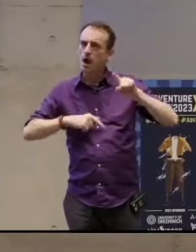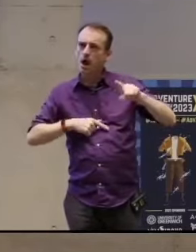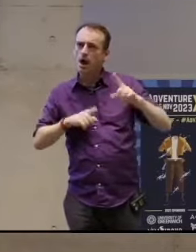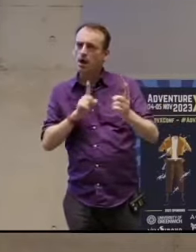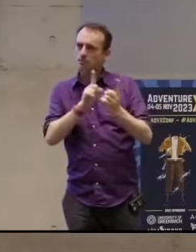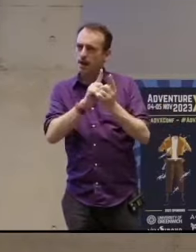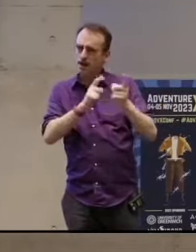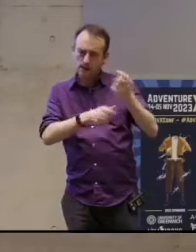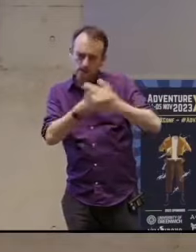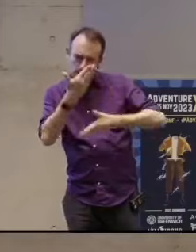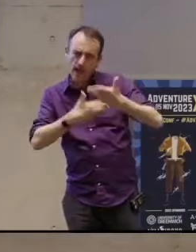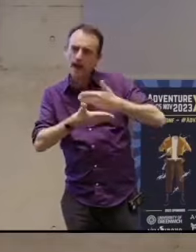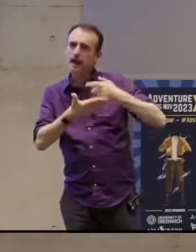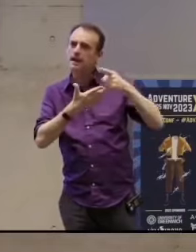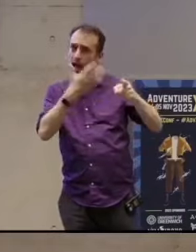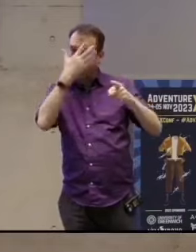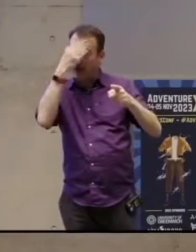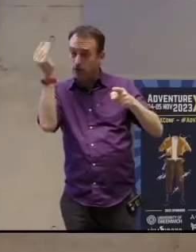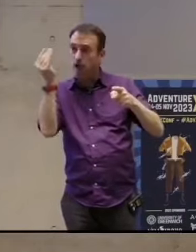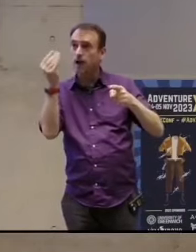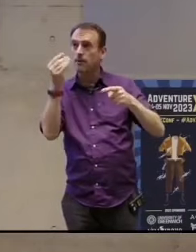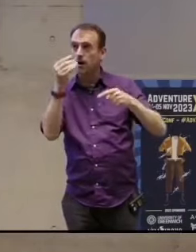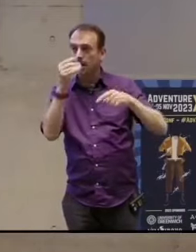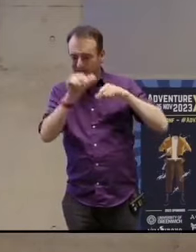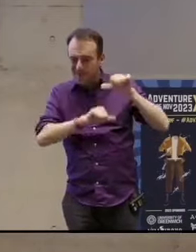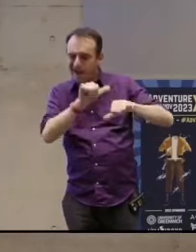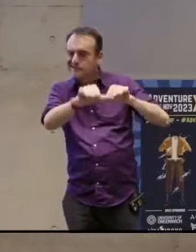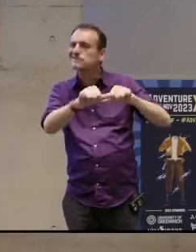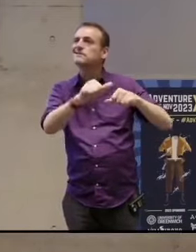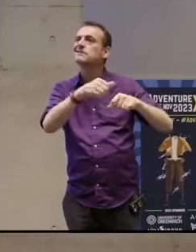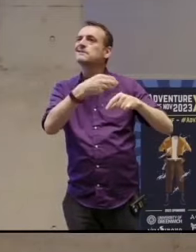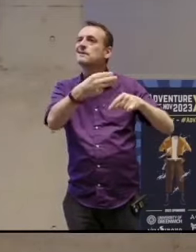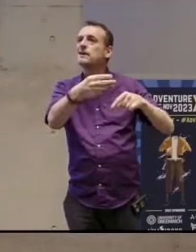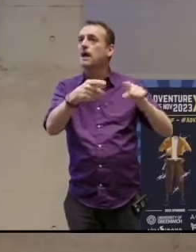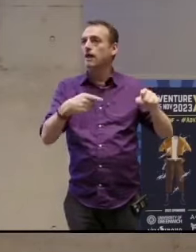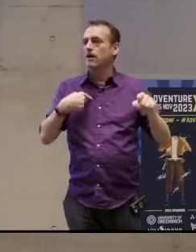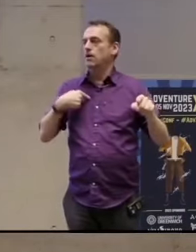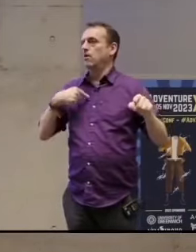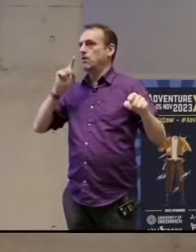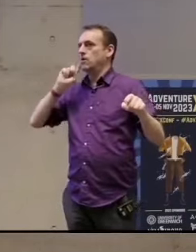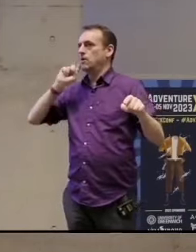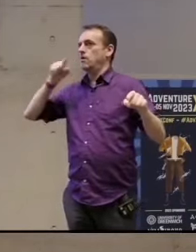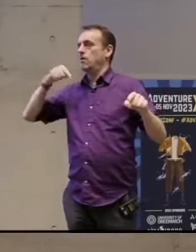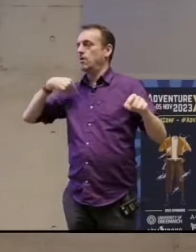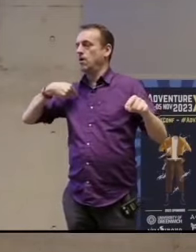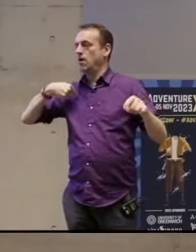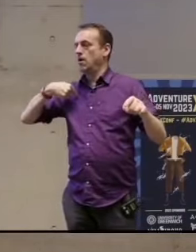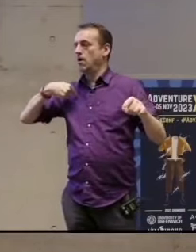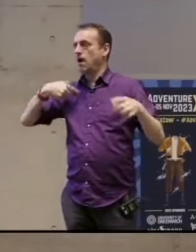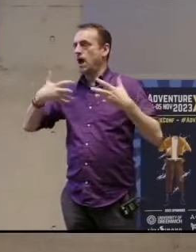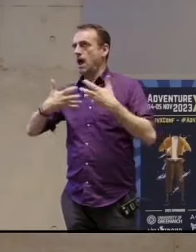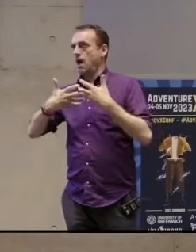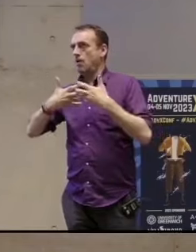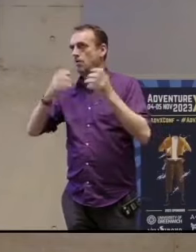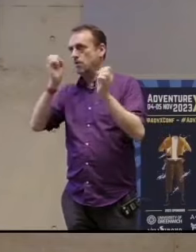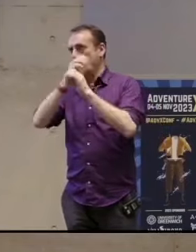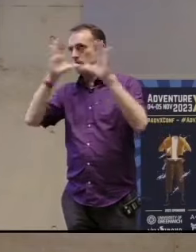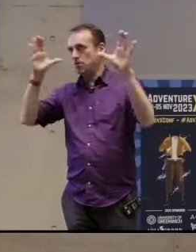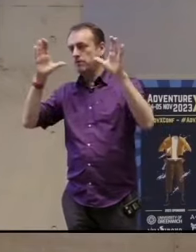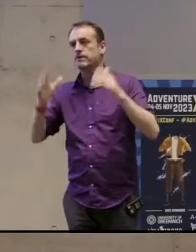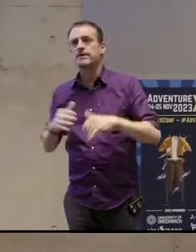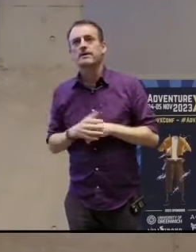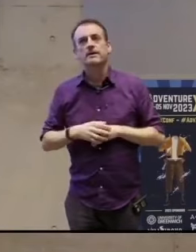rugs, and then that just kind of, like, triggering an idea that we could use in game design. You know, it's almost like the talk we